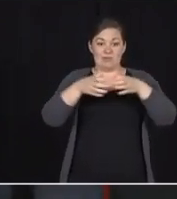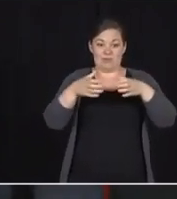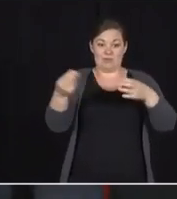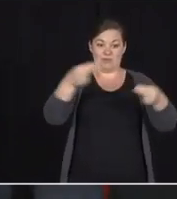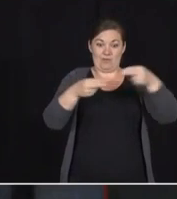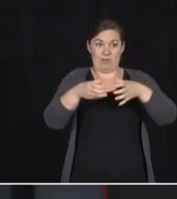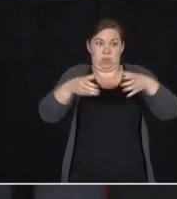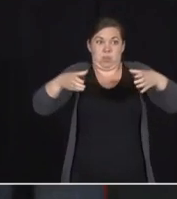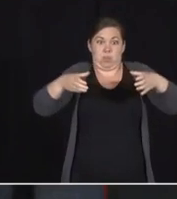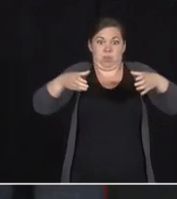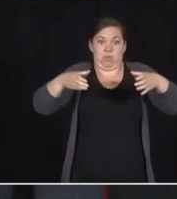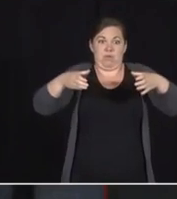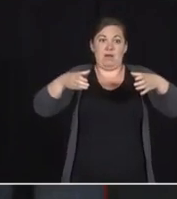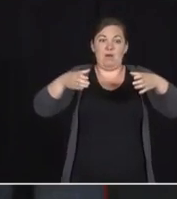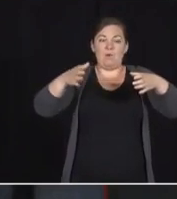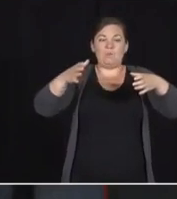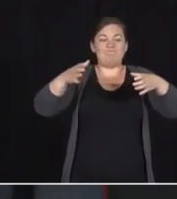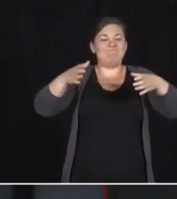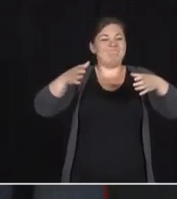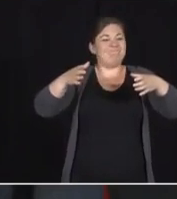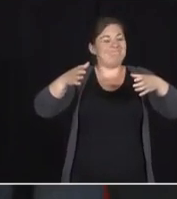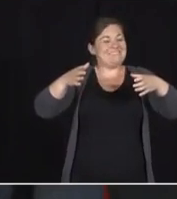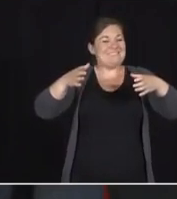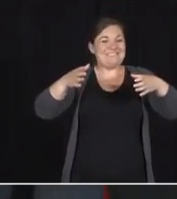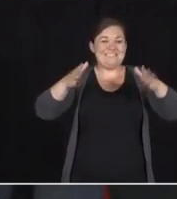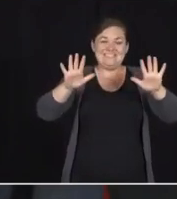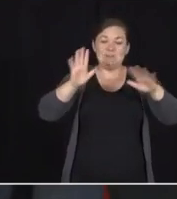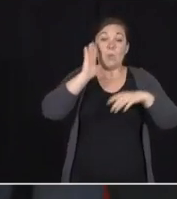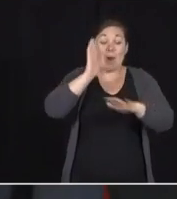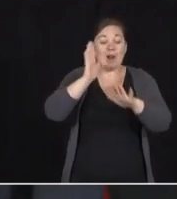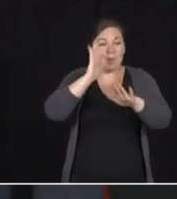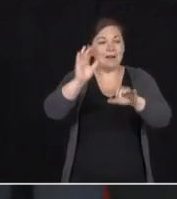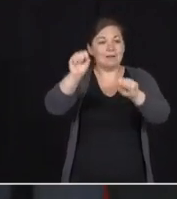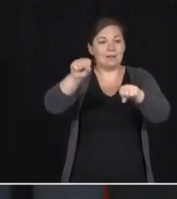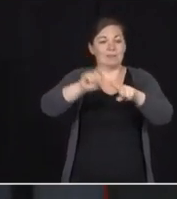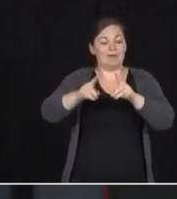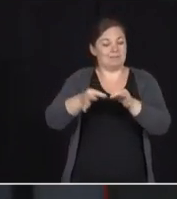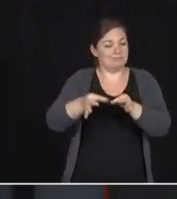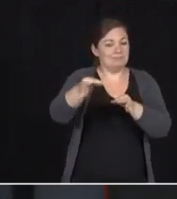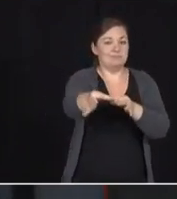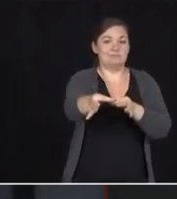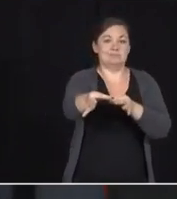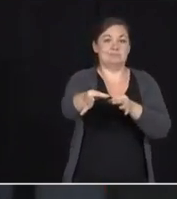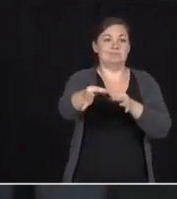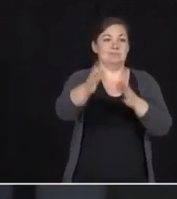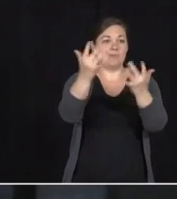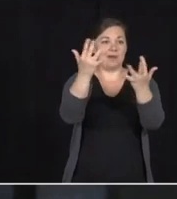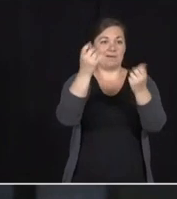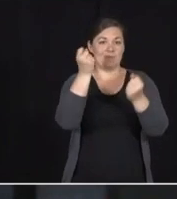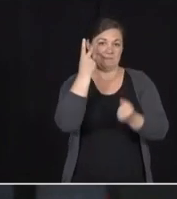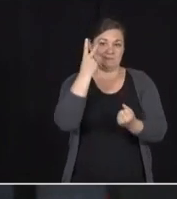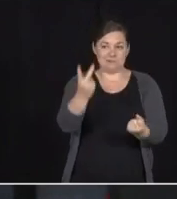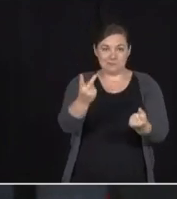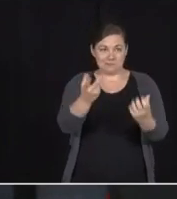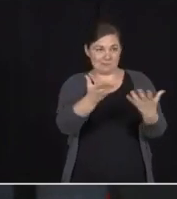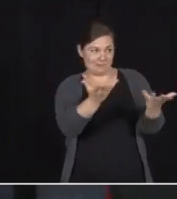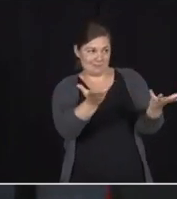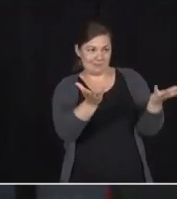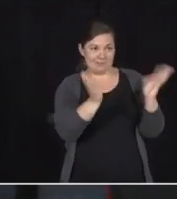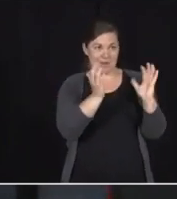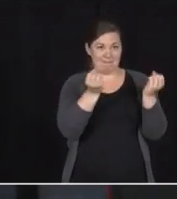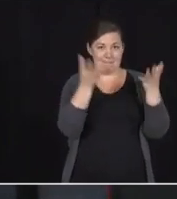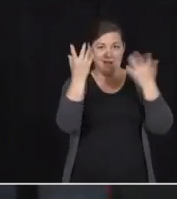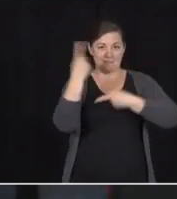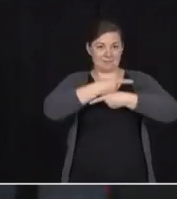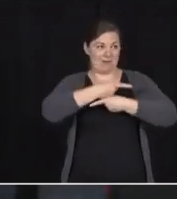will be coming forward, but it has been pushed up back a little bit because of what we've seen over the last few days in terms of people gathering